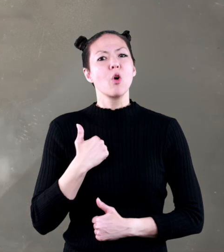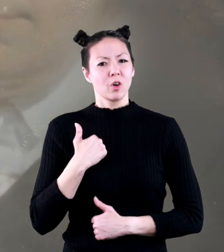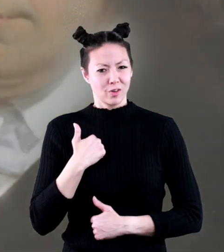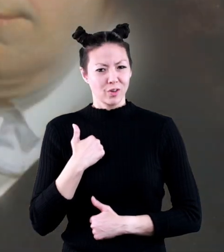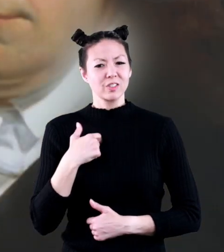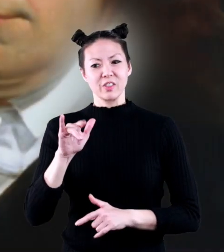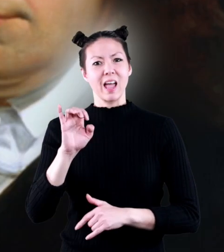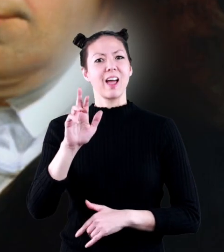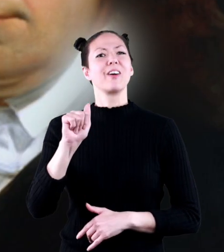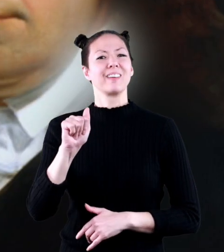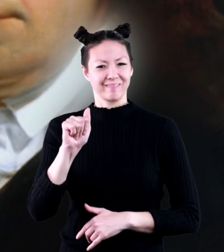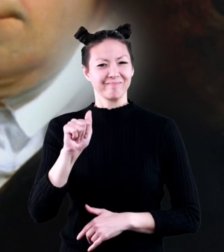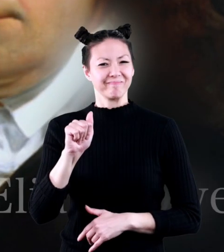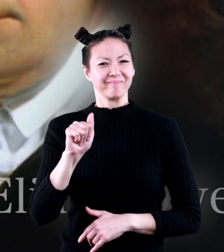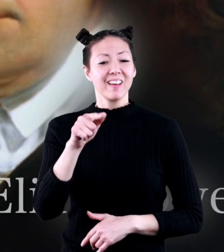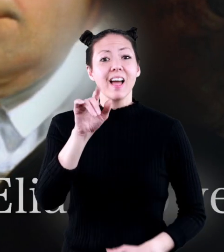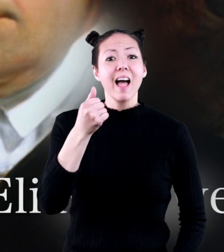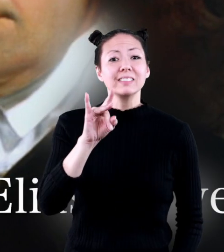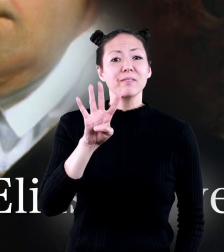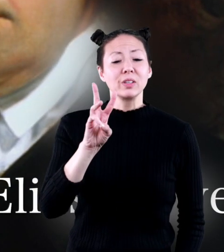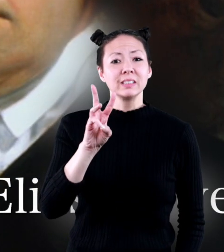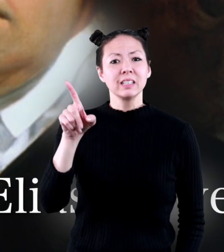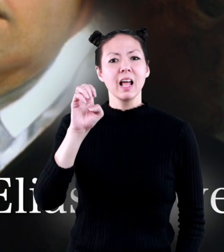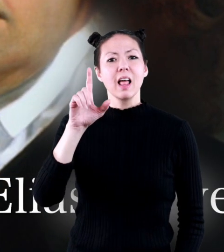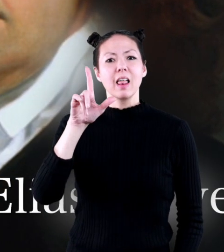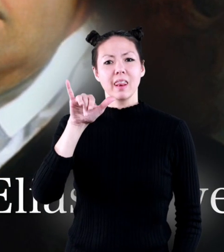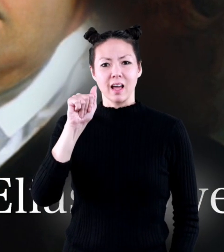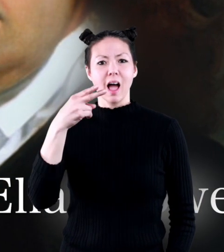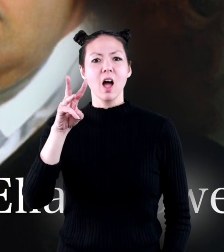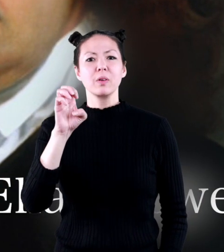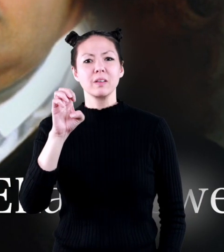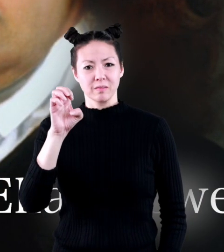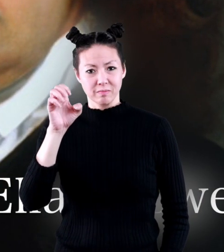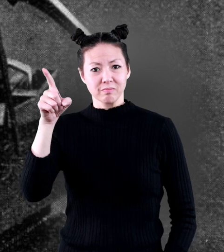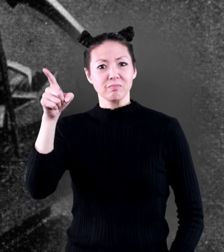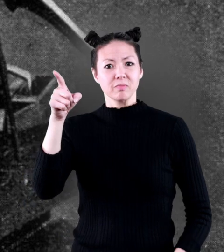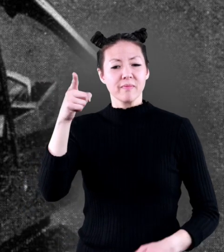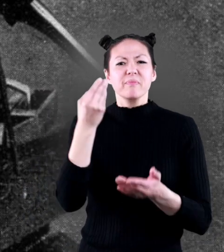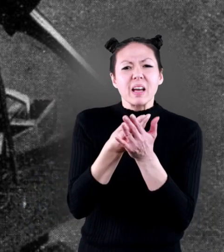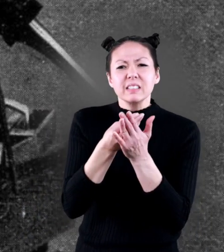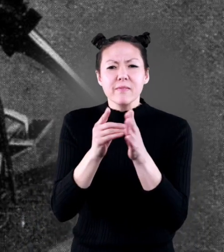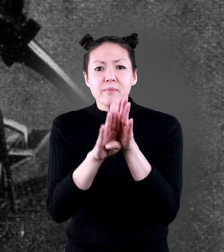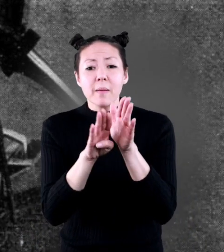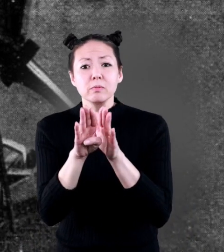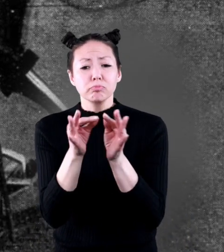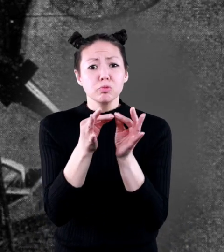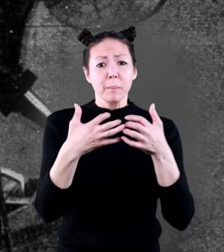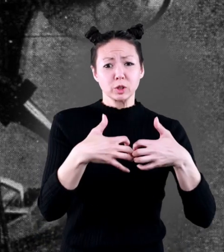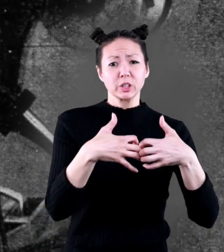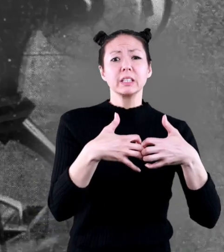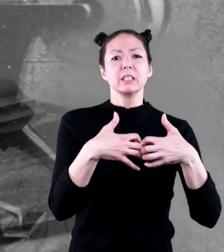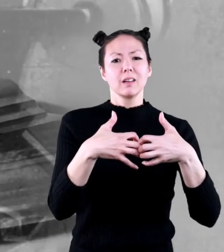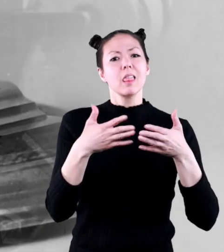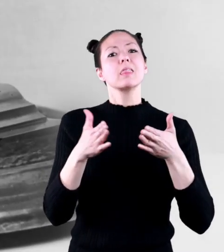era. In 1846, Elias Howe received a U.S. patent for refinements in the development of the sewing machine, which of